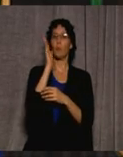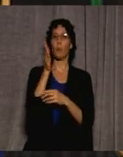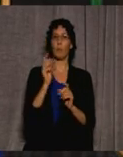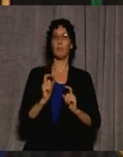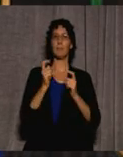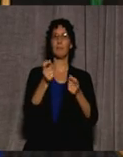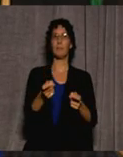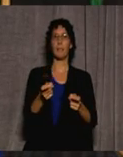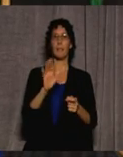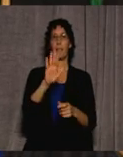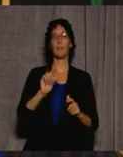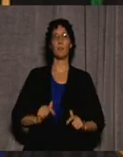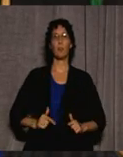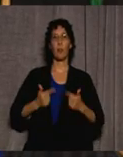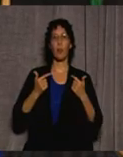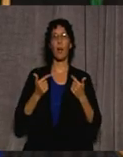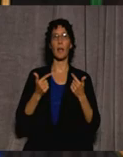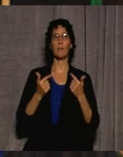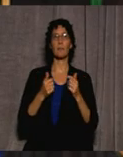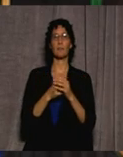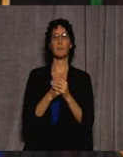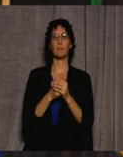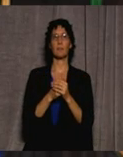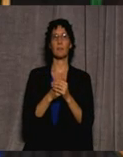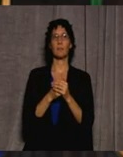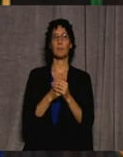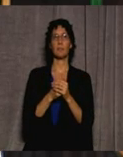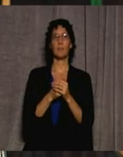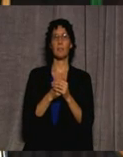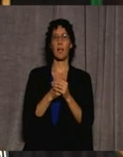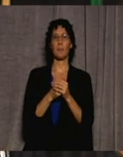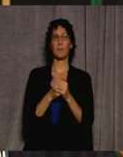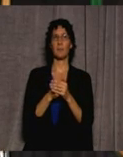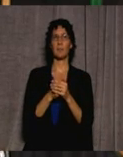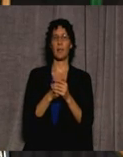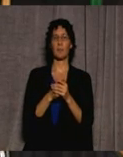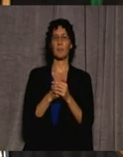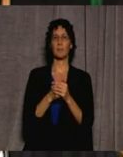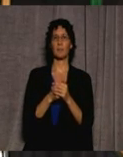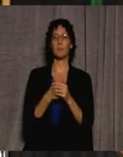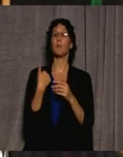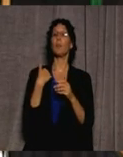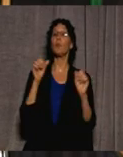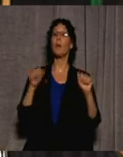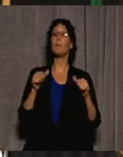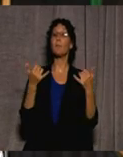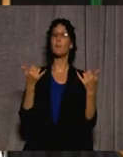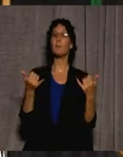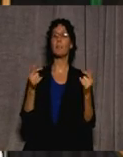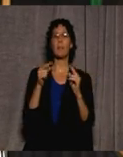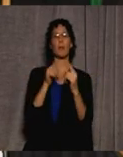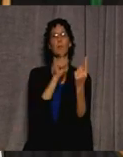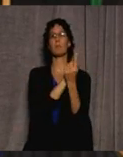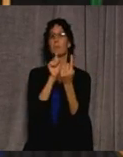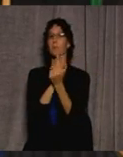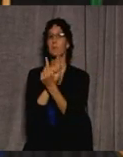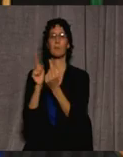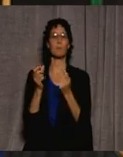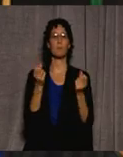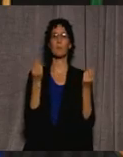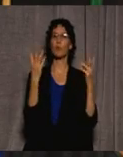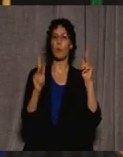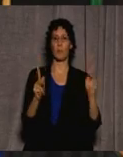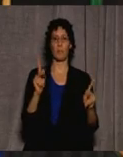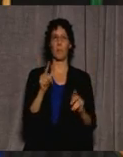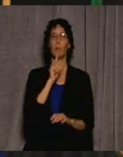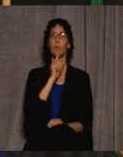your lives to do. You have the ability now to touch so many lives and to really